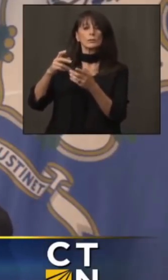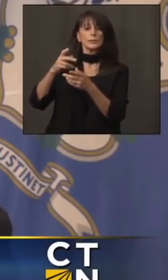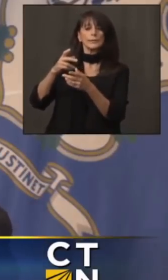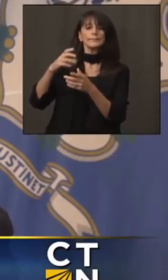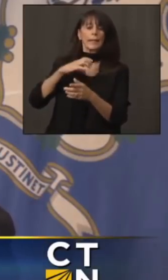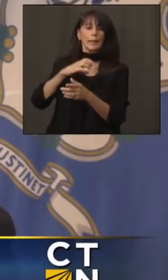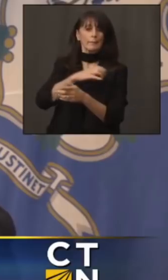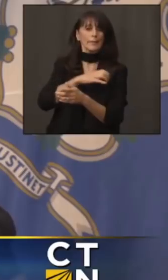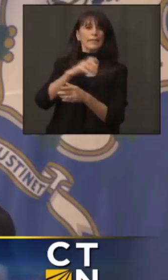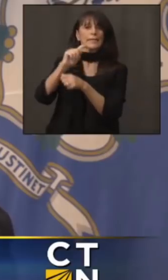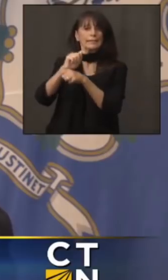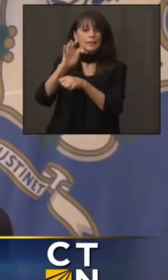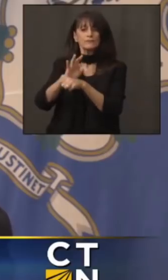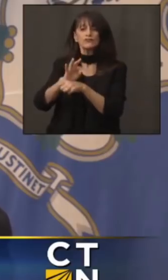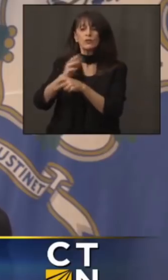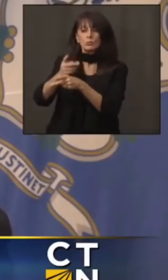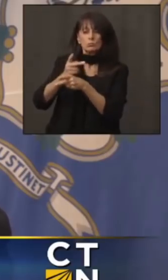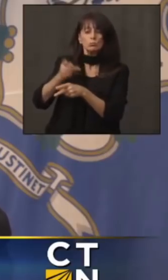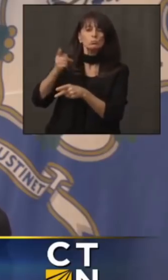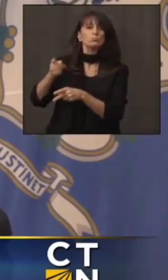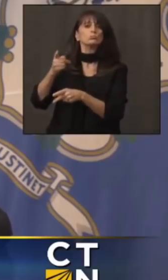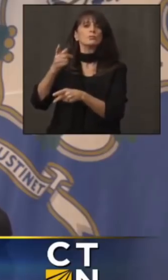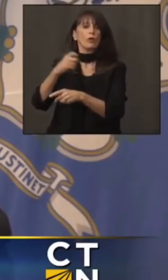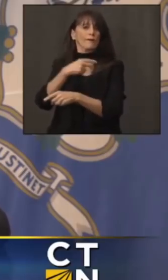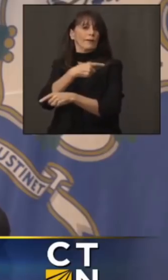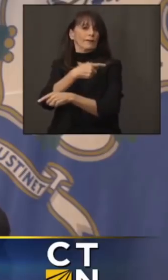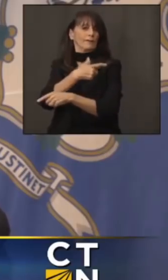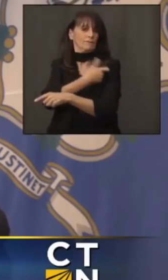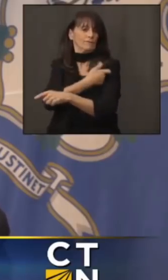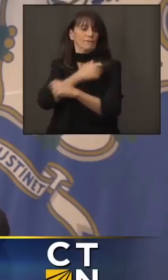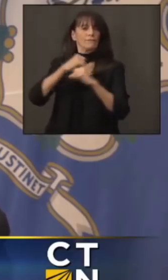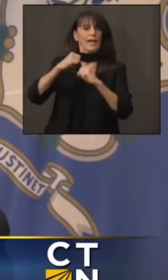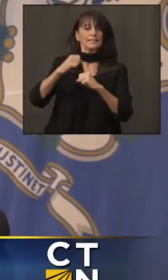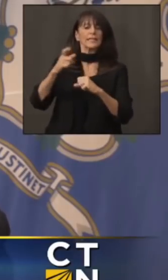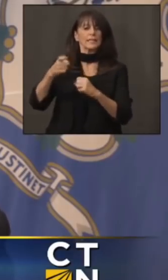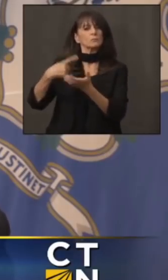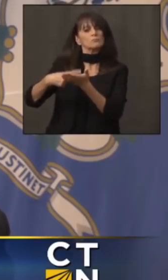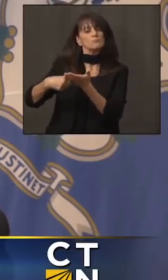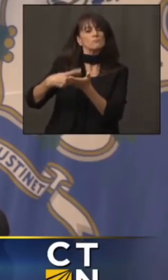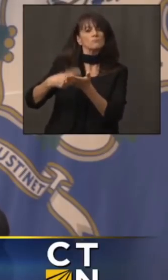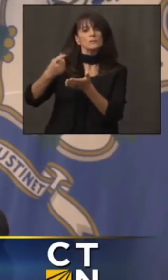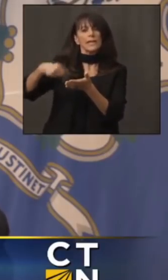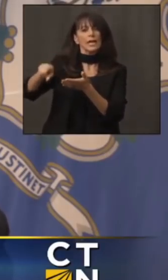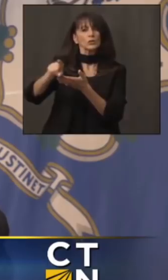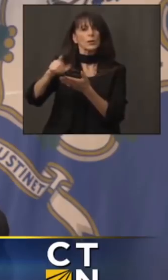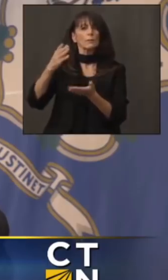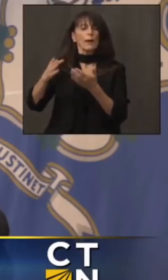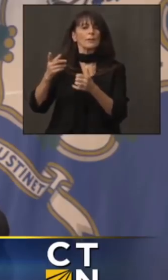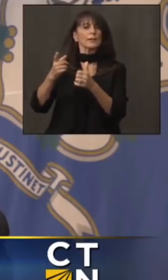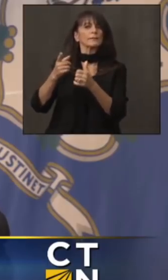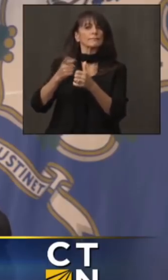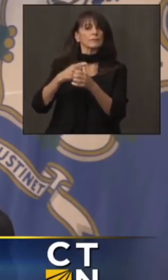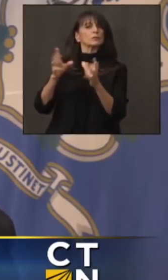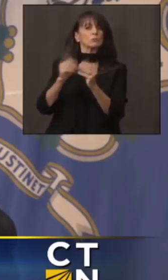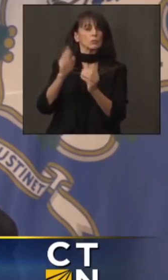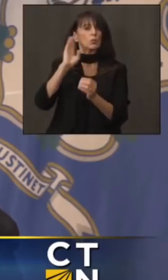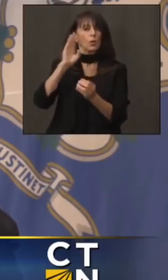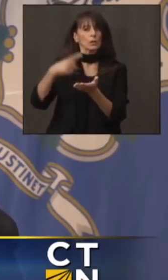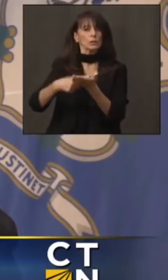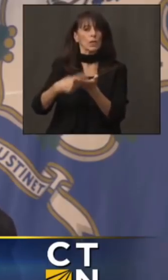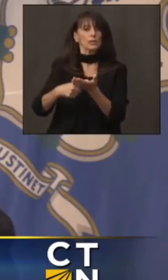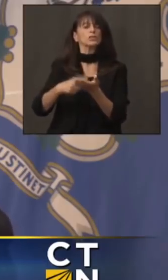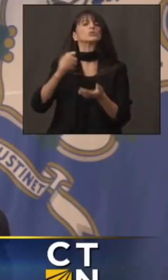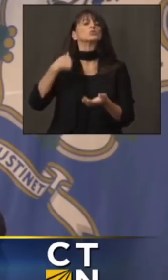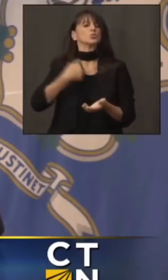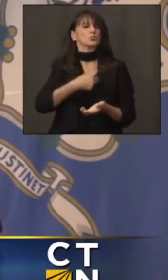committee task force, are going to announce the group there, I think, later this week and probably have their first meeting. So we'll be